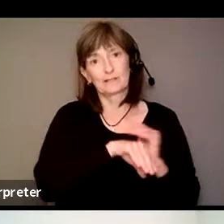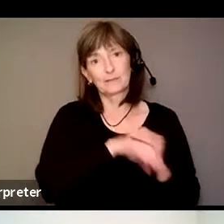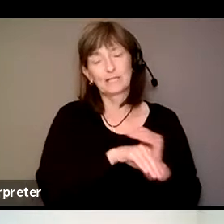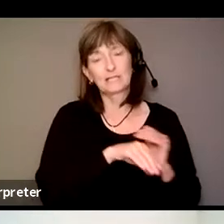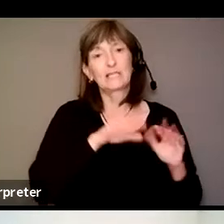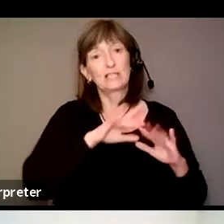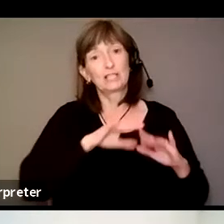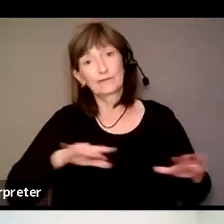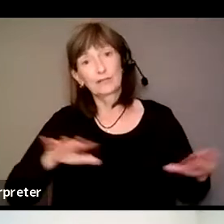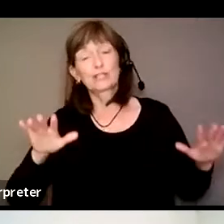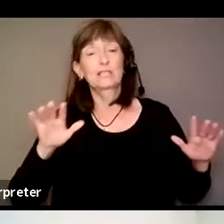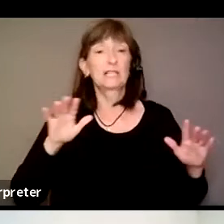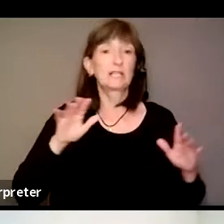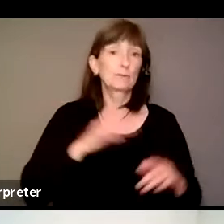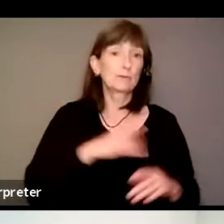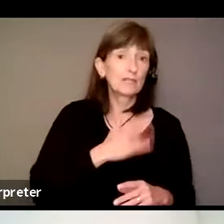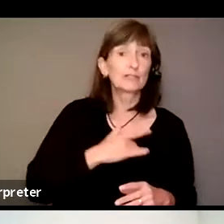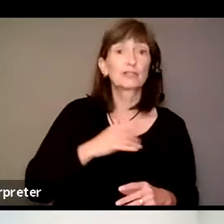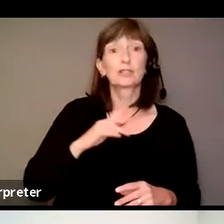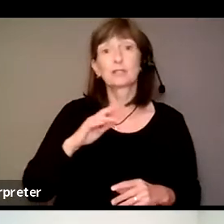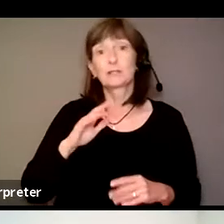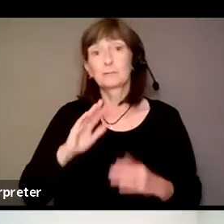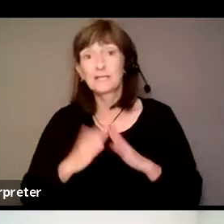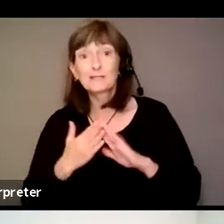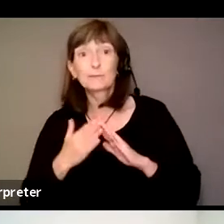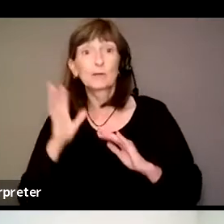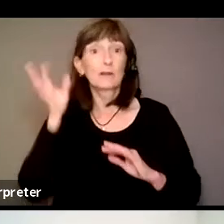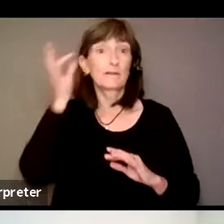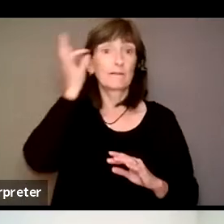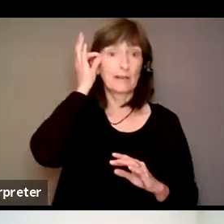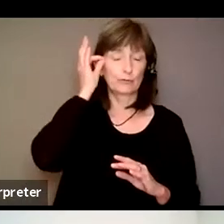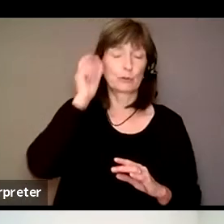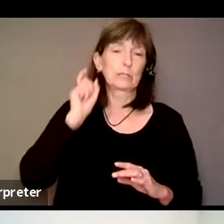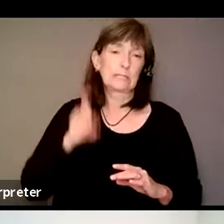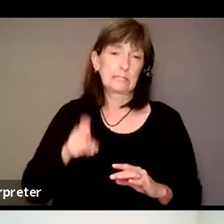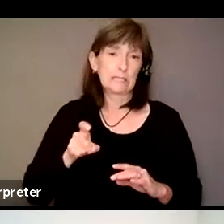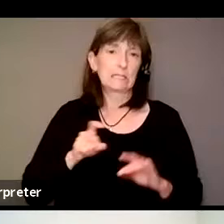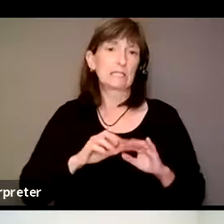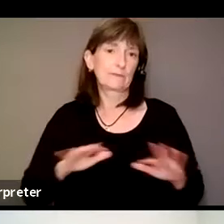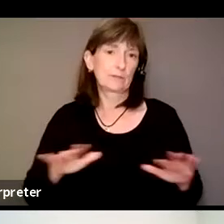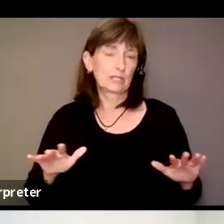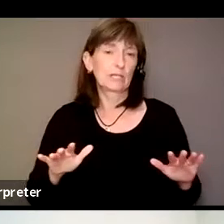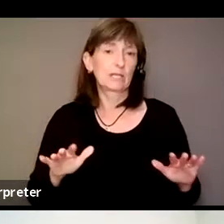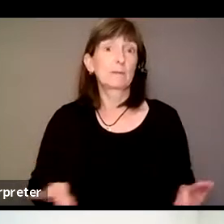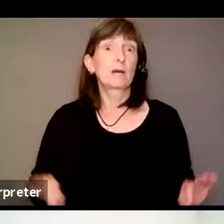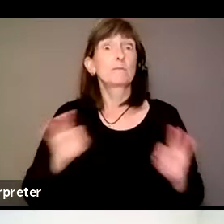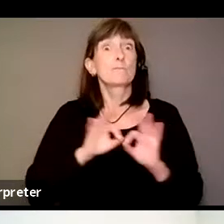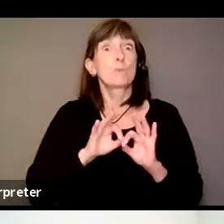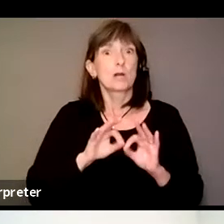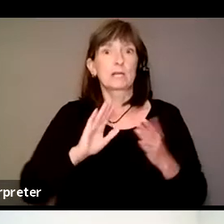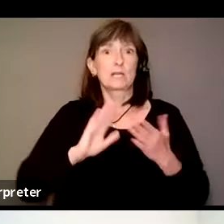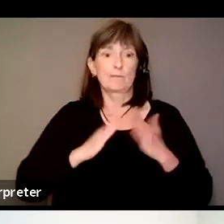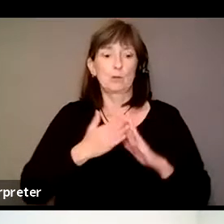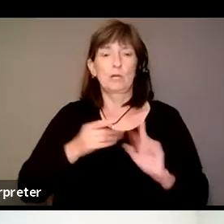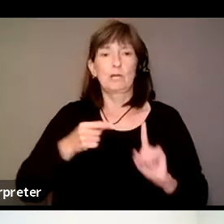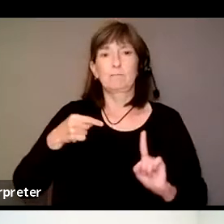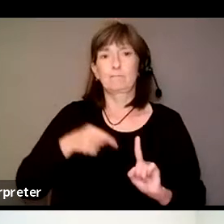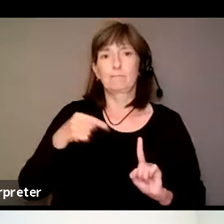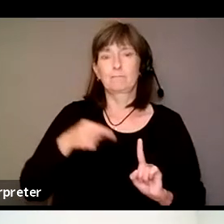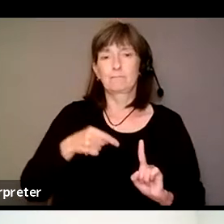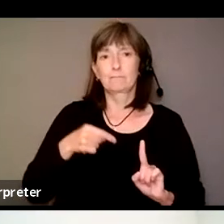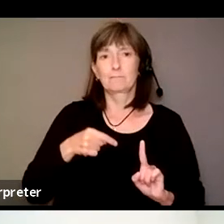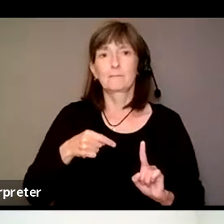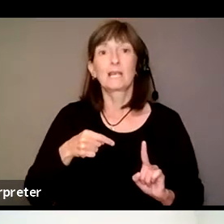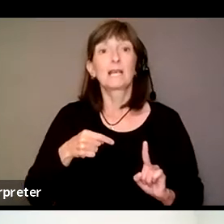be provincial, municipal, or federal. But it is very important, especially municipally, because the decisions municipal council